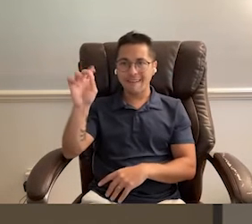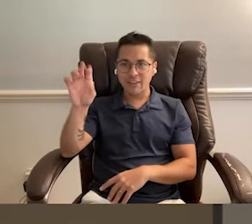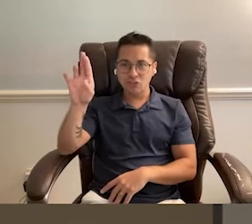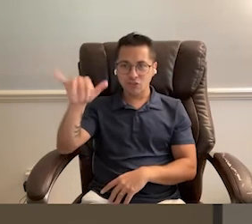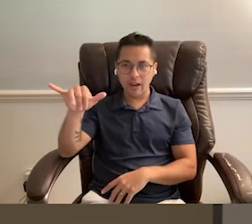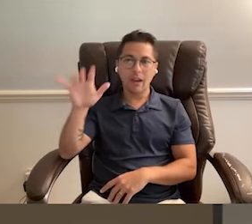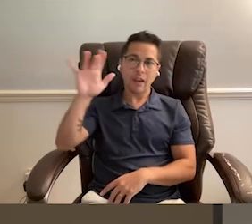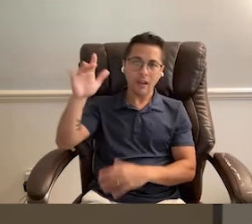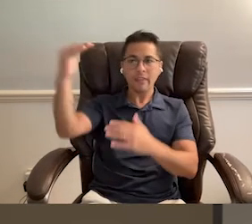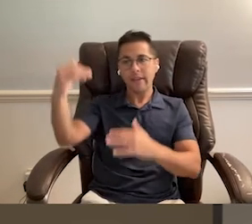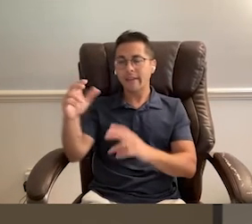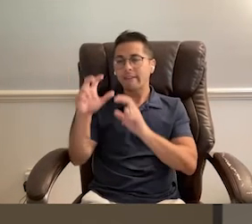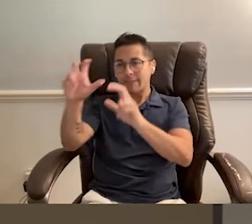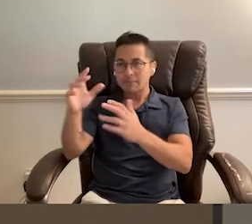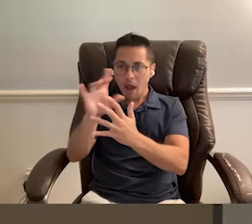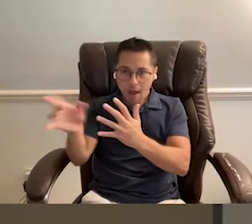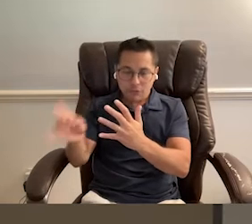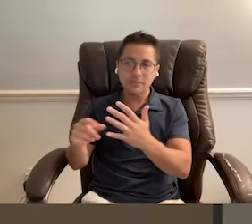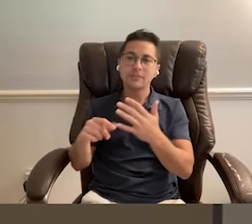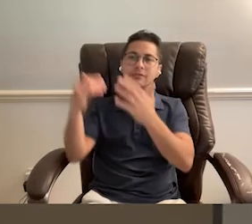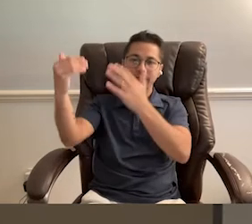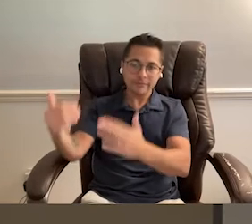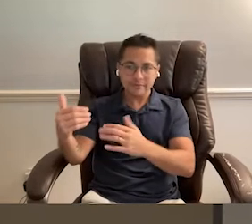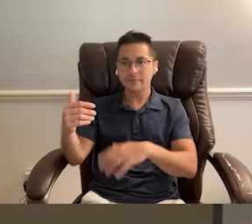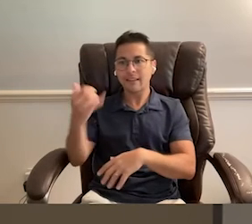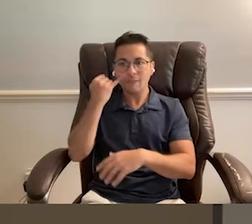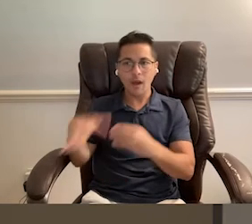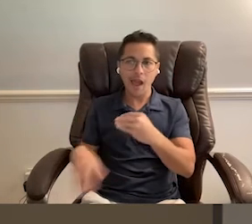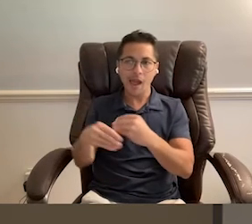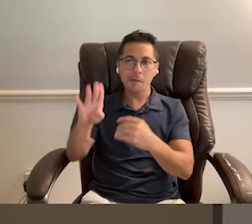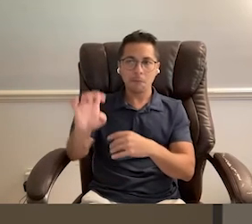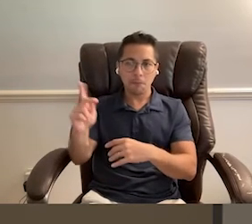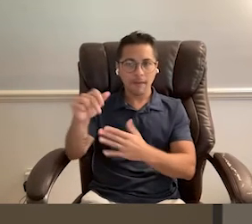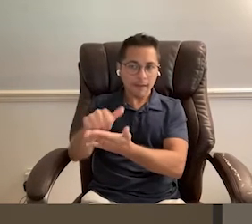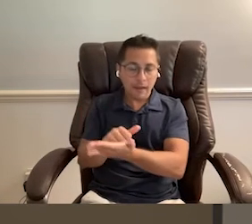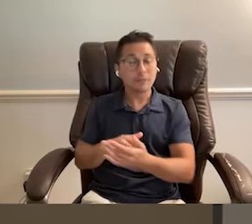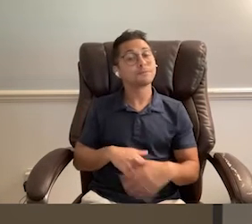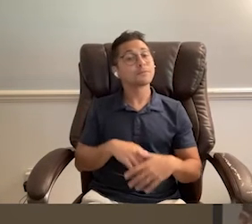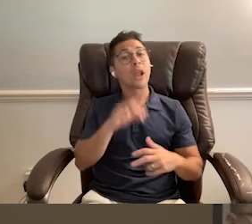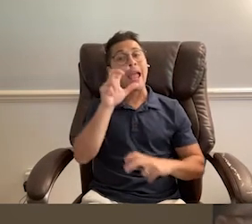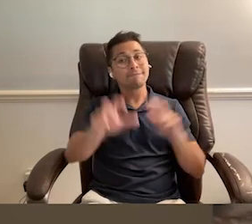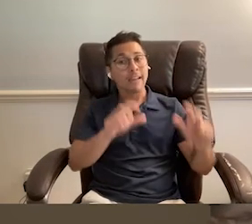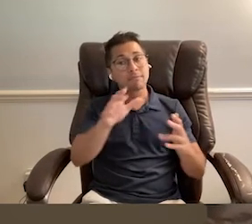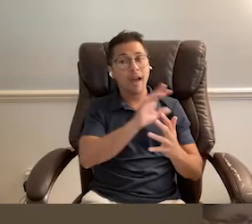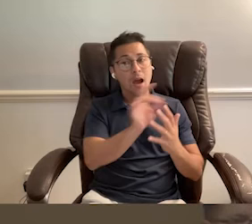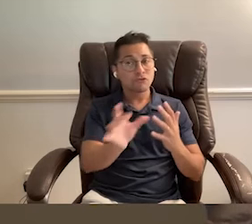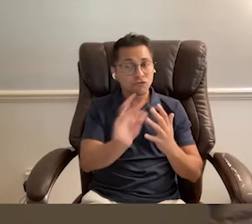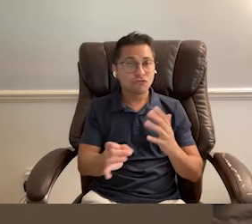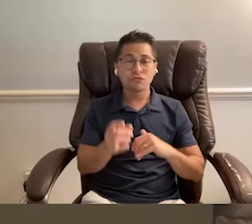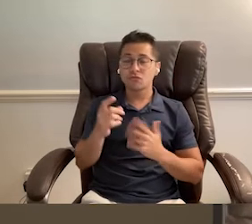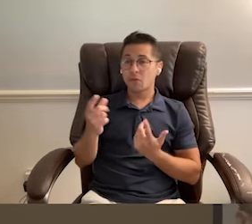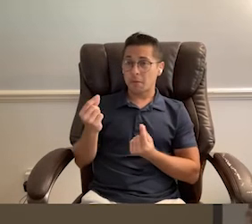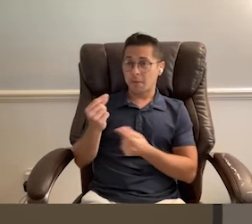add a different bank account, you can do that too. So the investment options, right? What's unique about ABLE accounts is they're both a